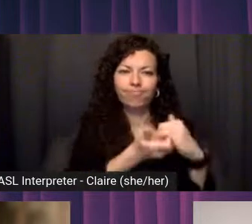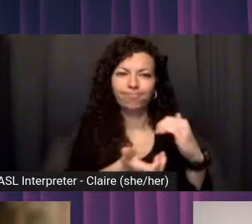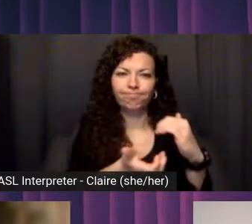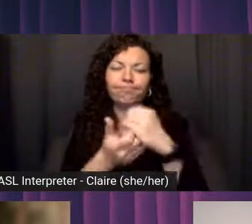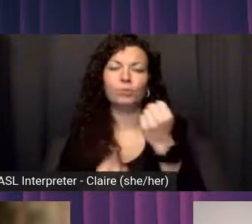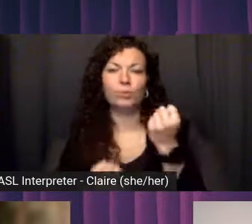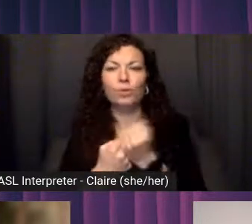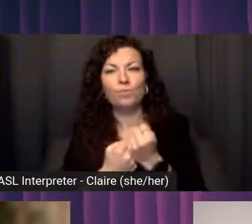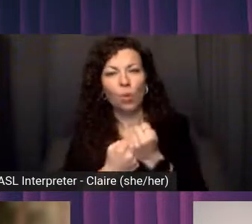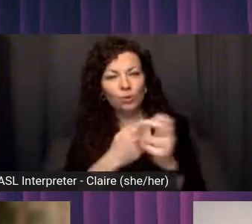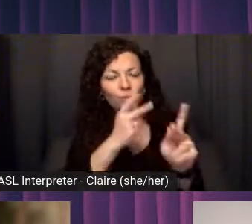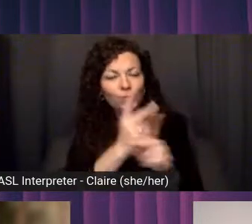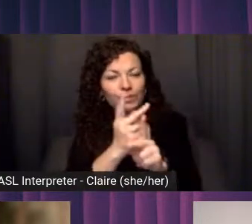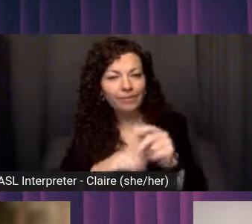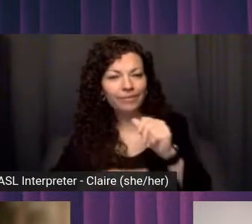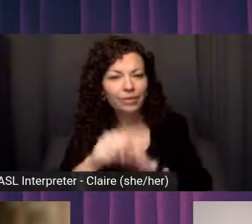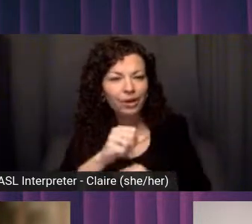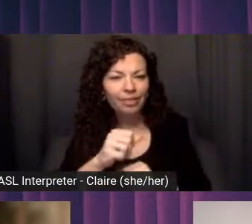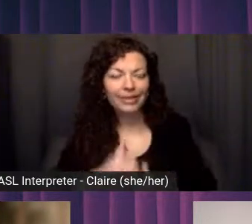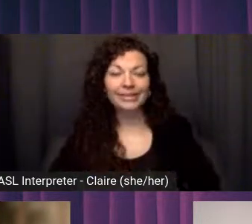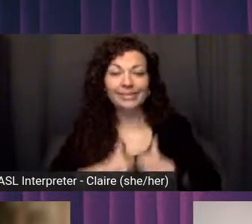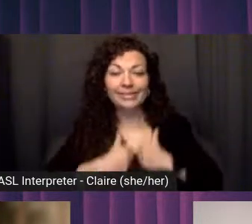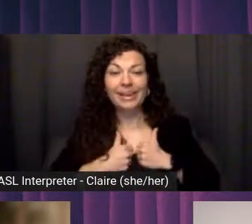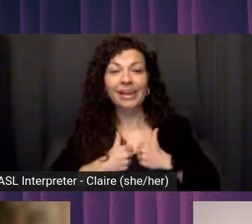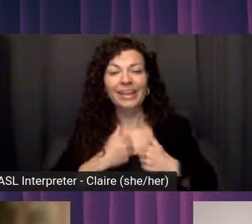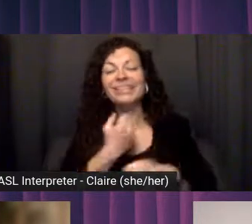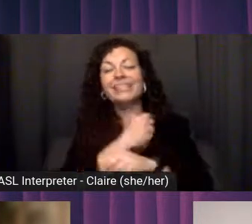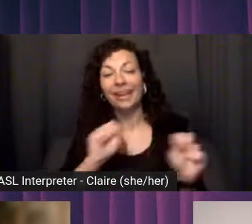So before we go,